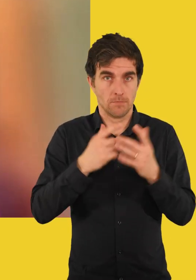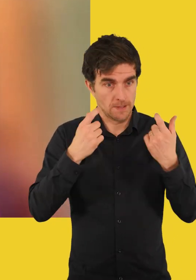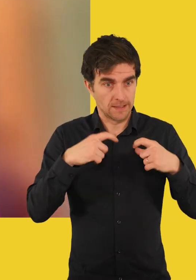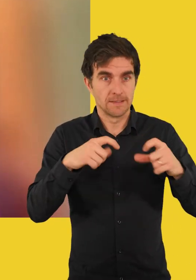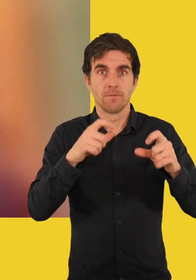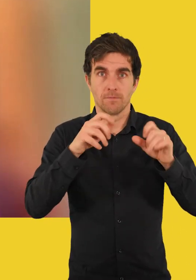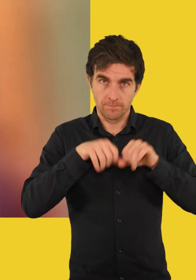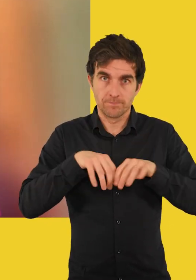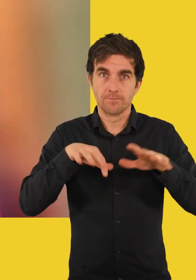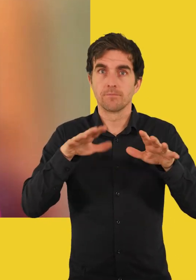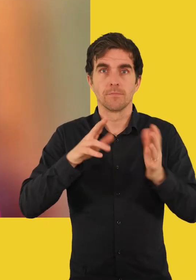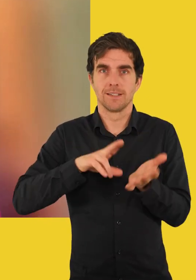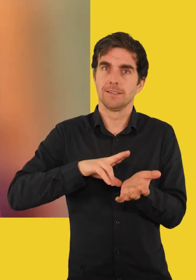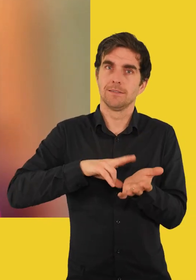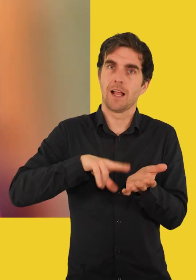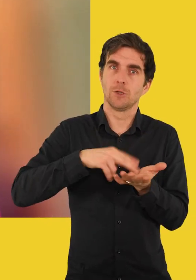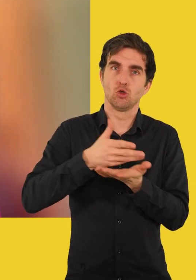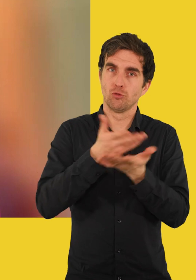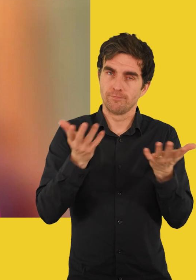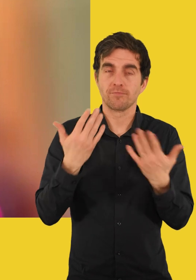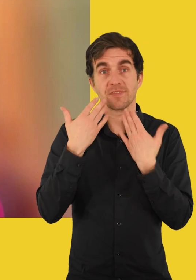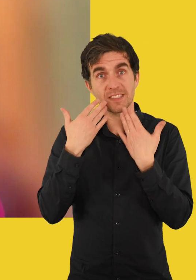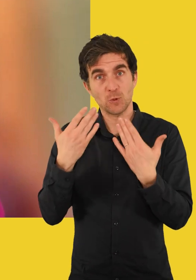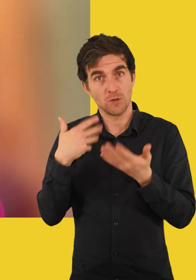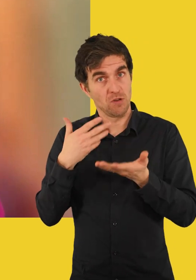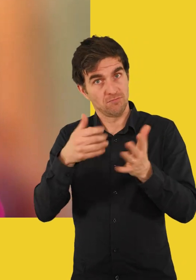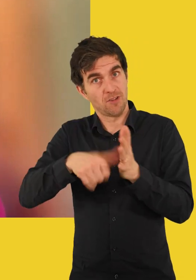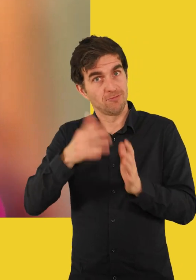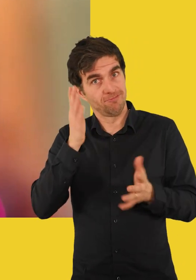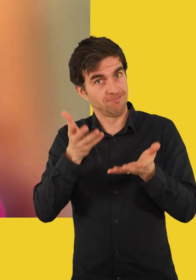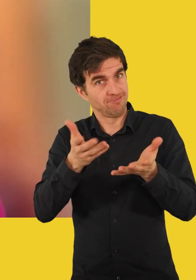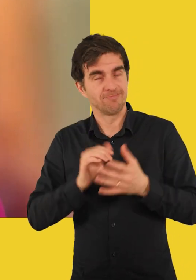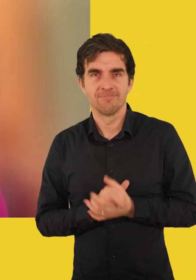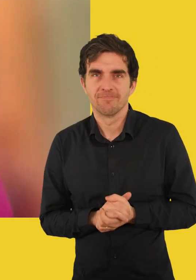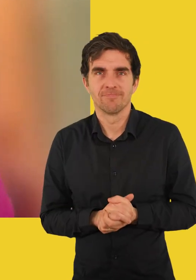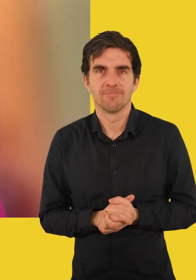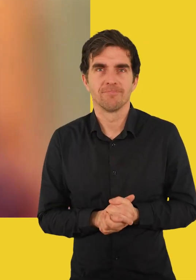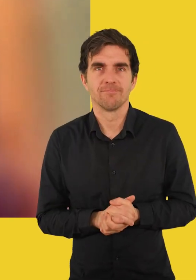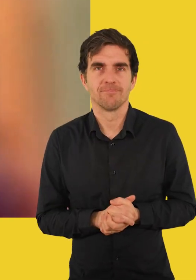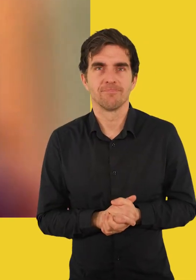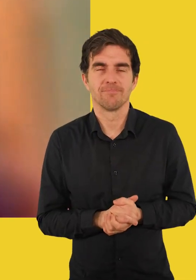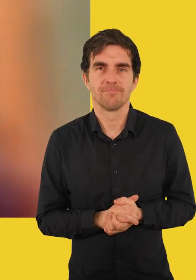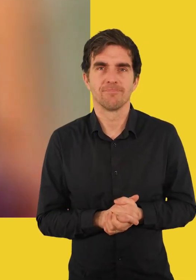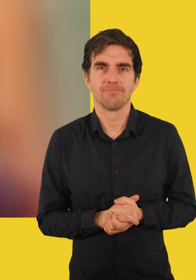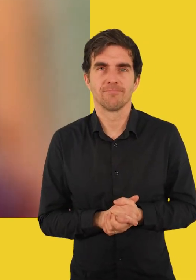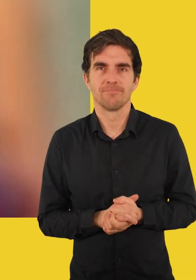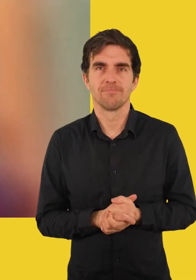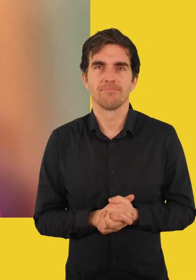and distributive in nature. Thank you, Vinashree. I'll let you start your presentation.